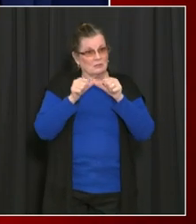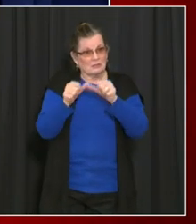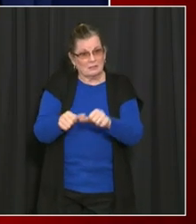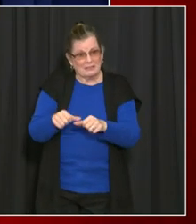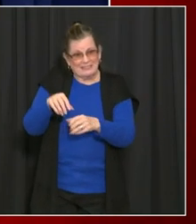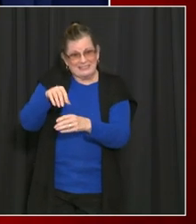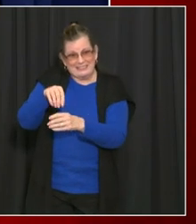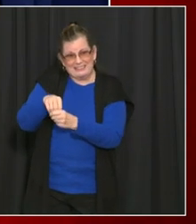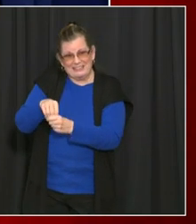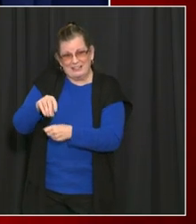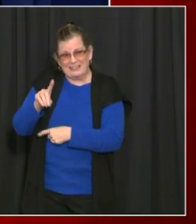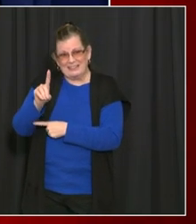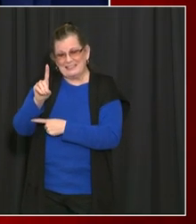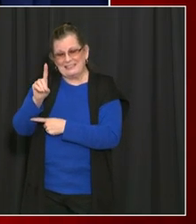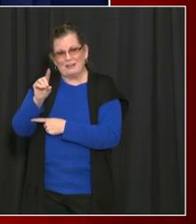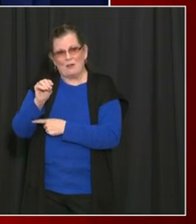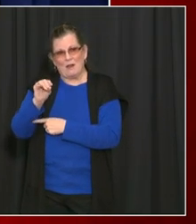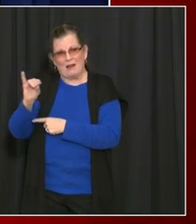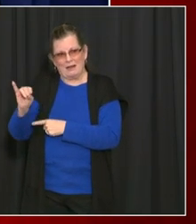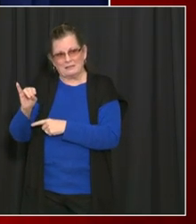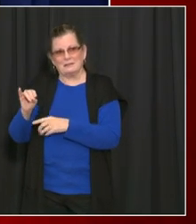that.